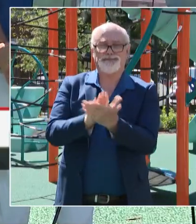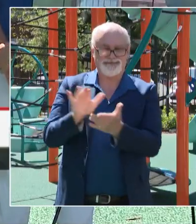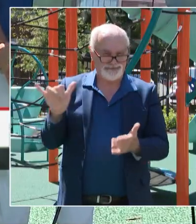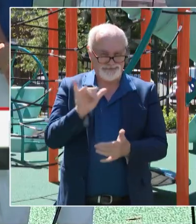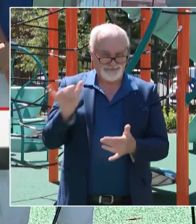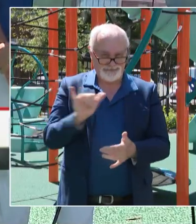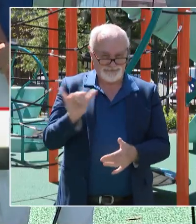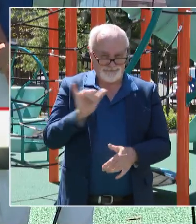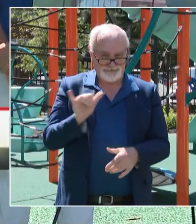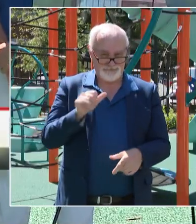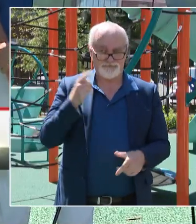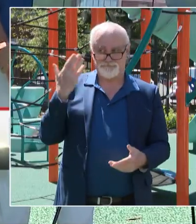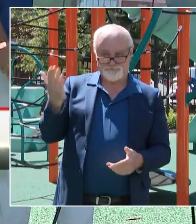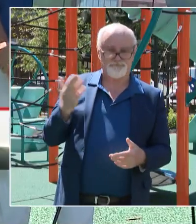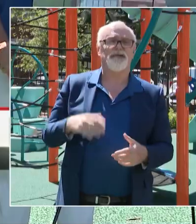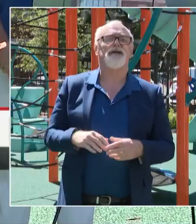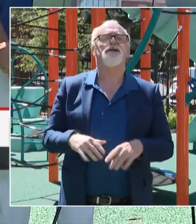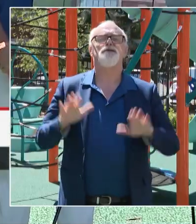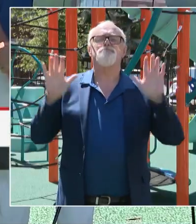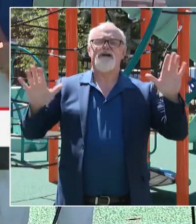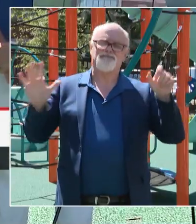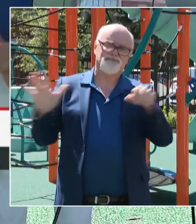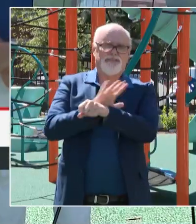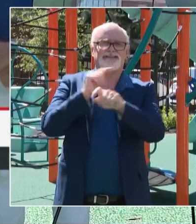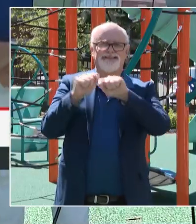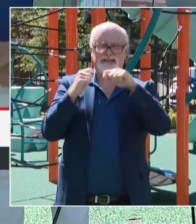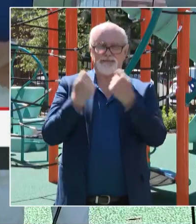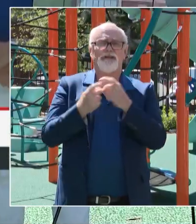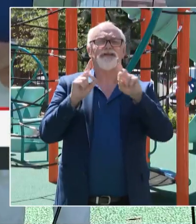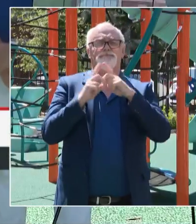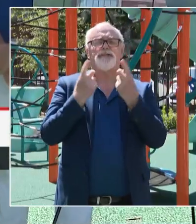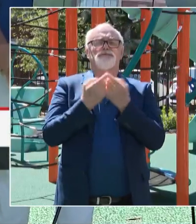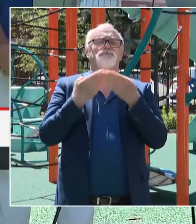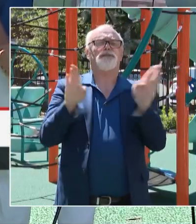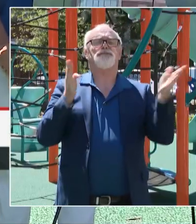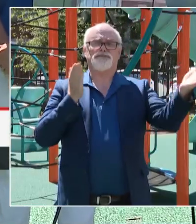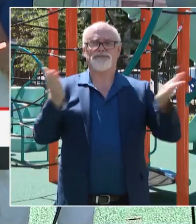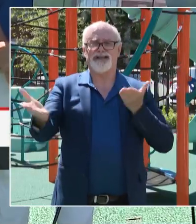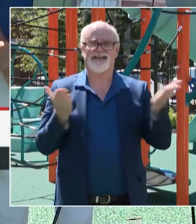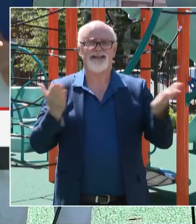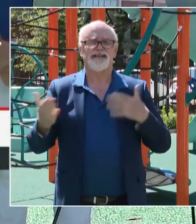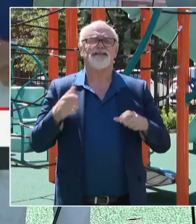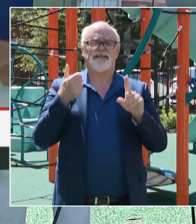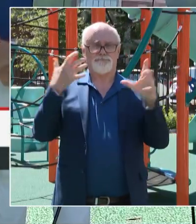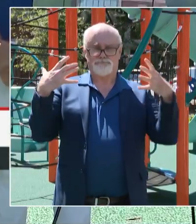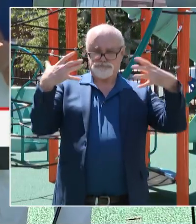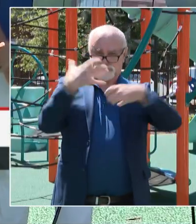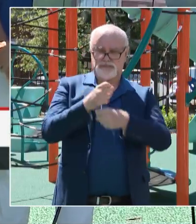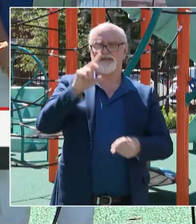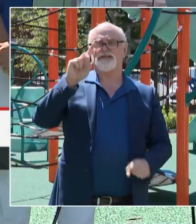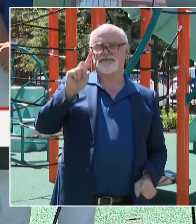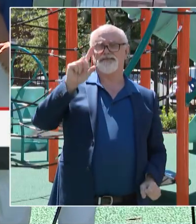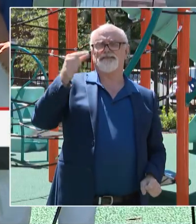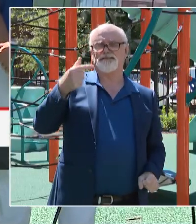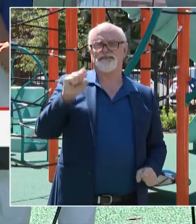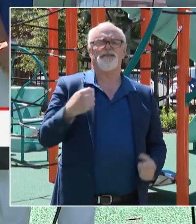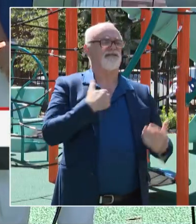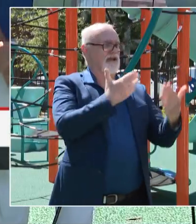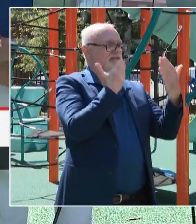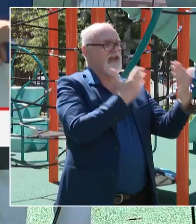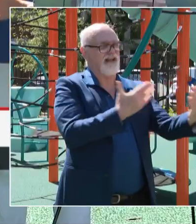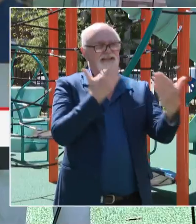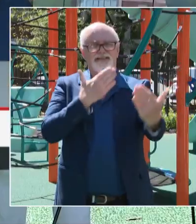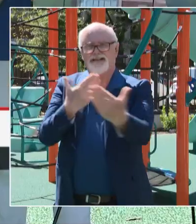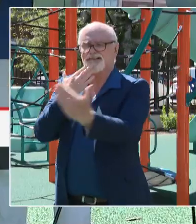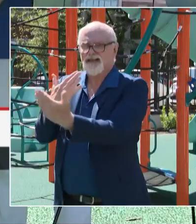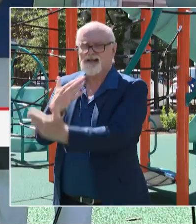of General Services for making this incredible new space and all of their support across the DCPS portfolio. Thank you, Director Hunter.